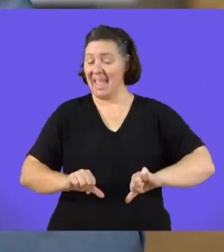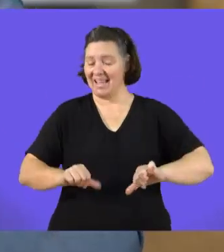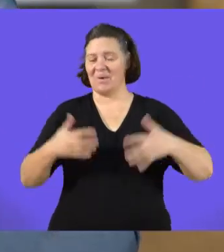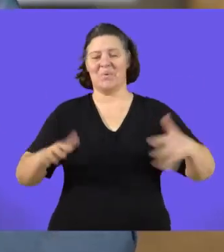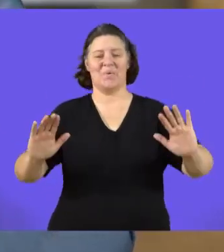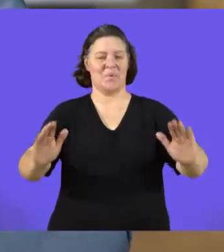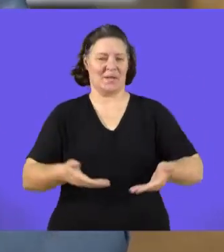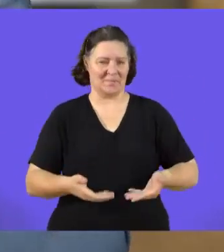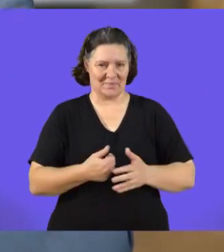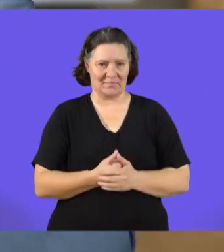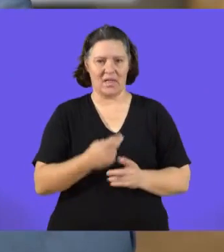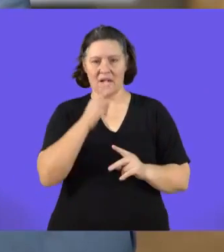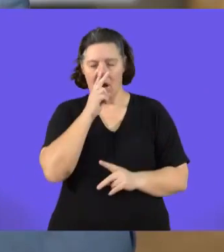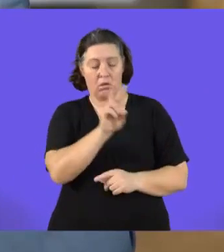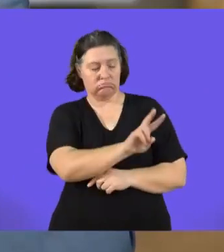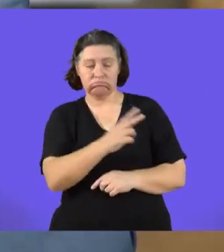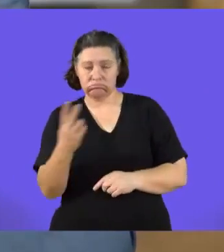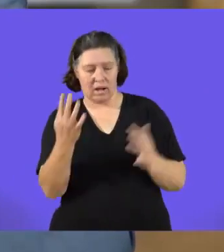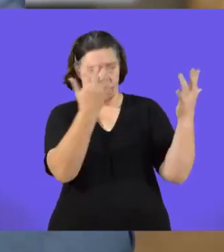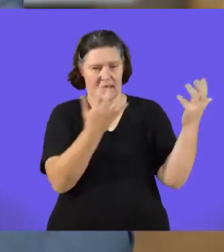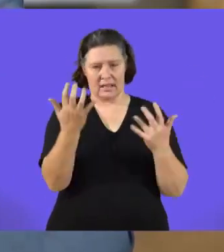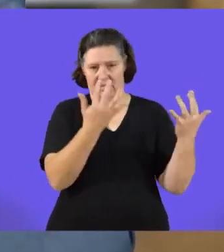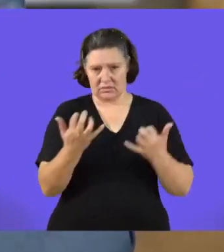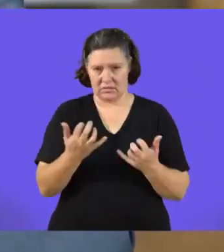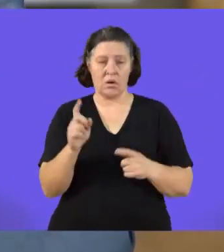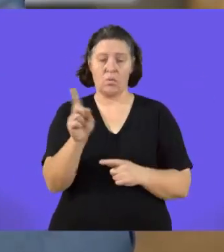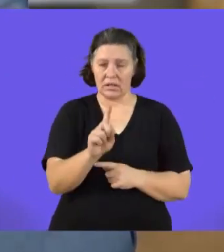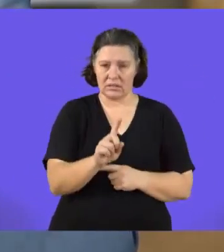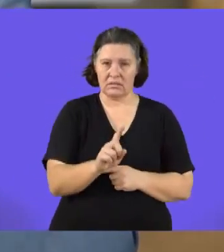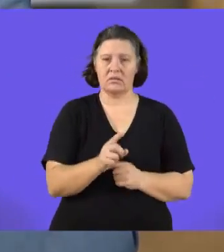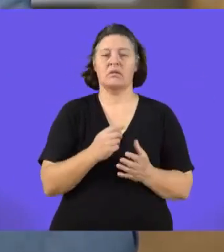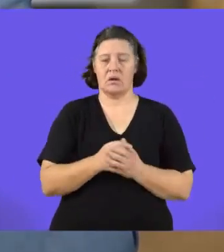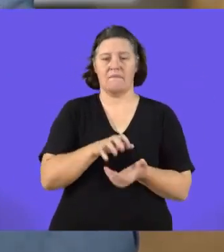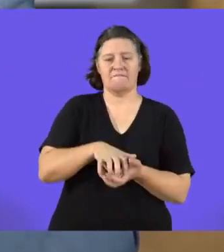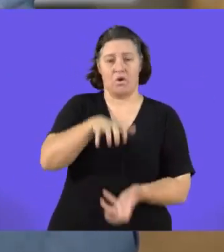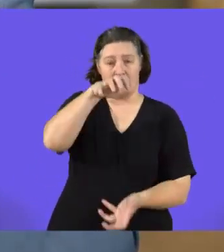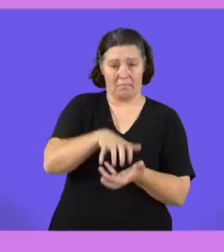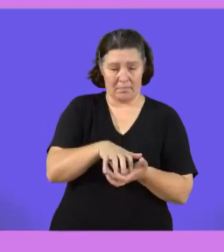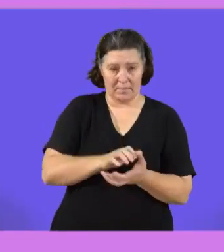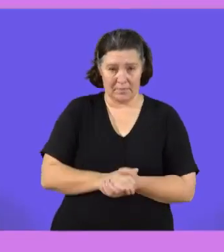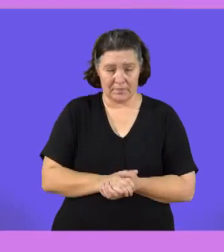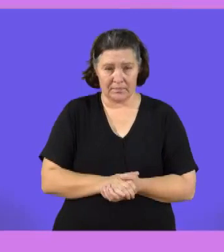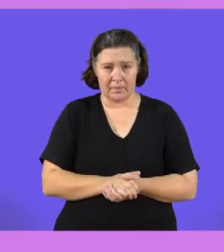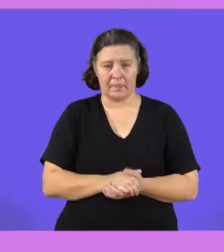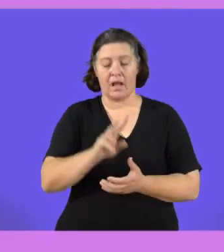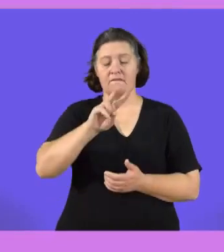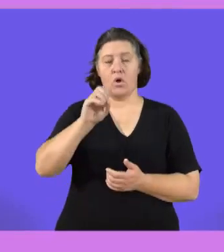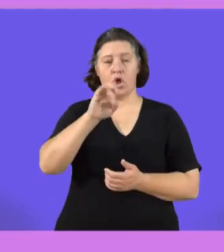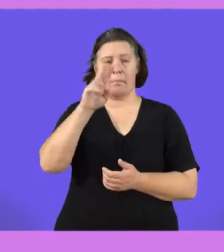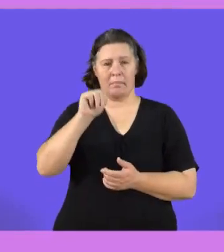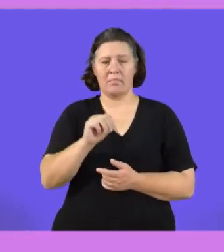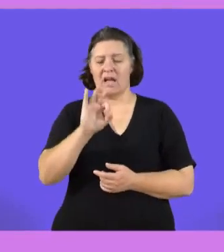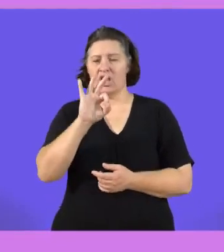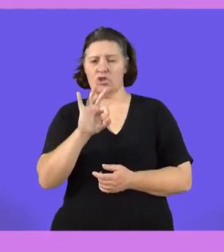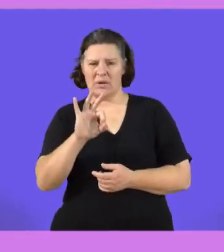Welcome back, grade 12s. Now we'll be looking at conversions and calculation involving units of volume. So what's important here? Volume,